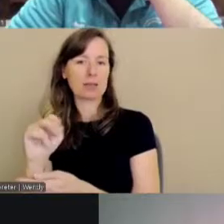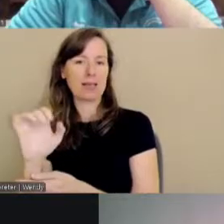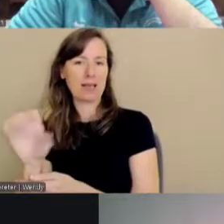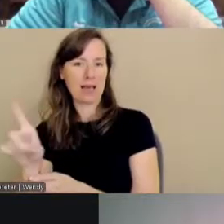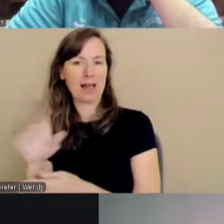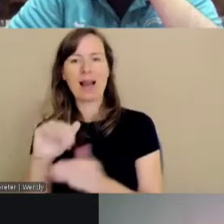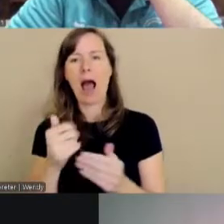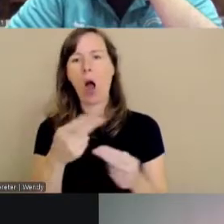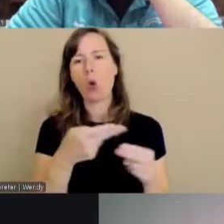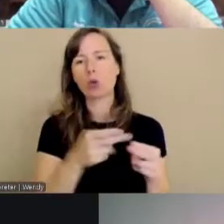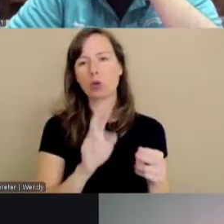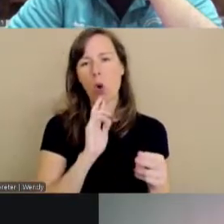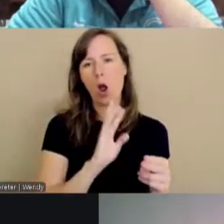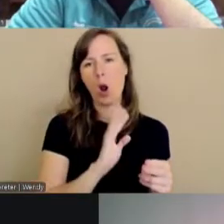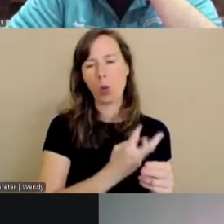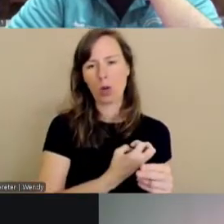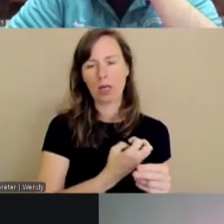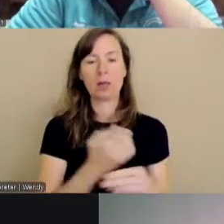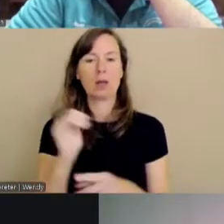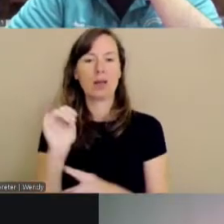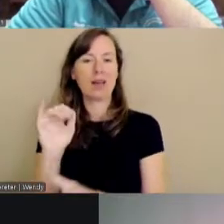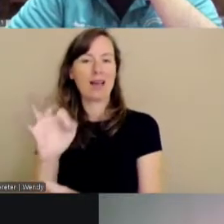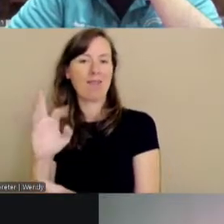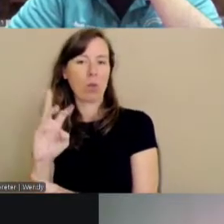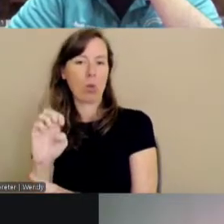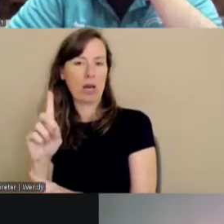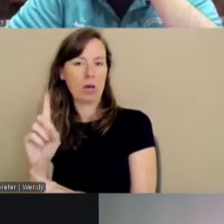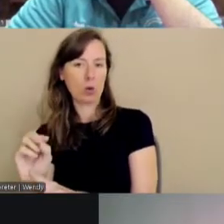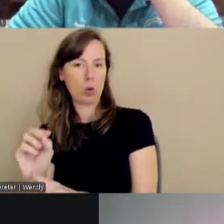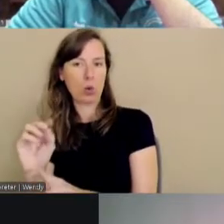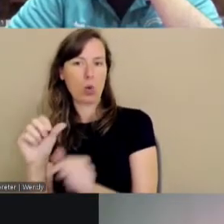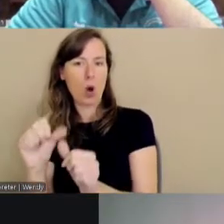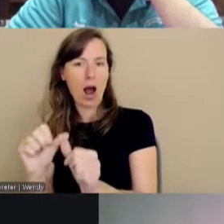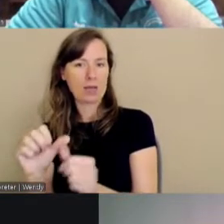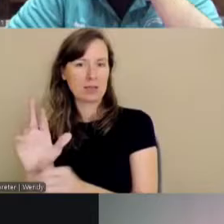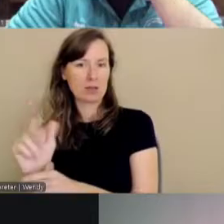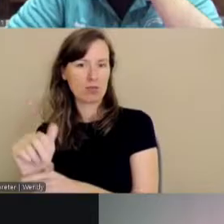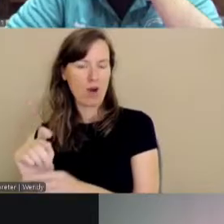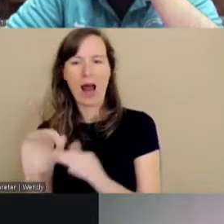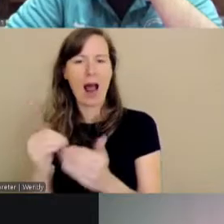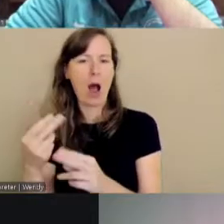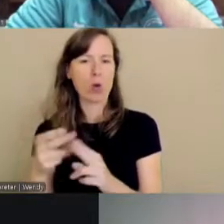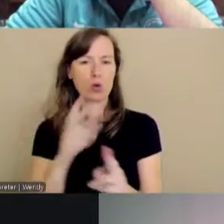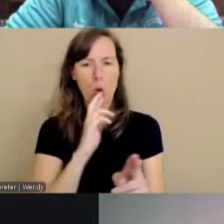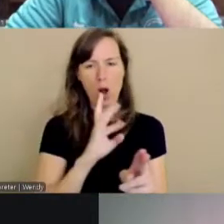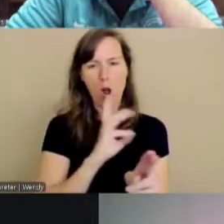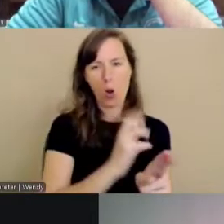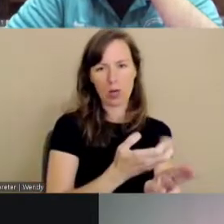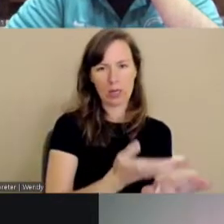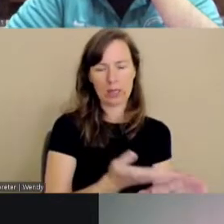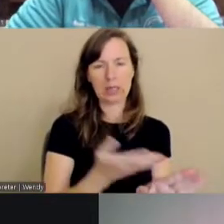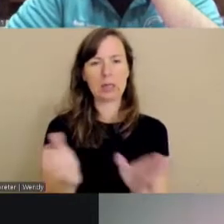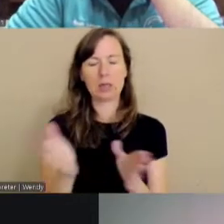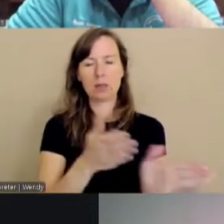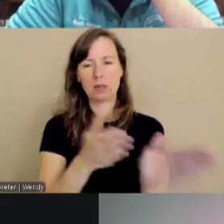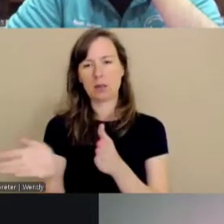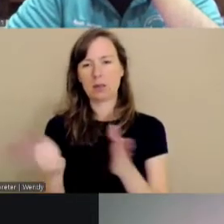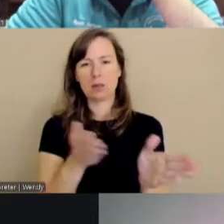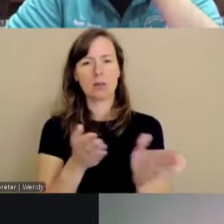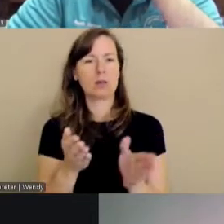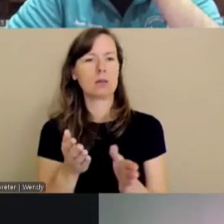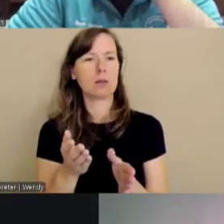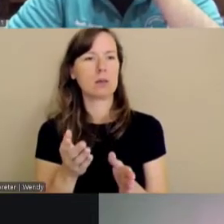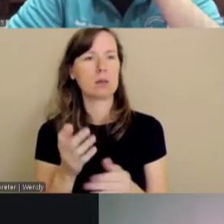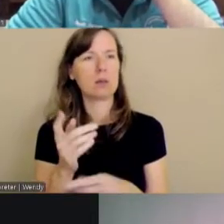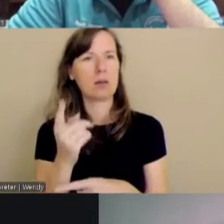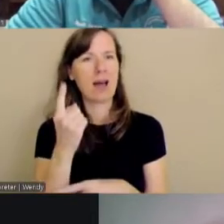If we do constant rate, how short are we? If we go to, 1 cent, 2 cent, etc. I just